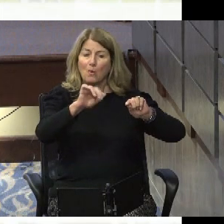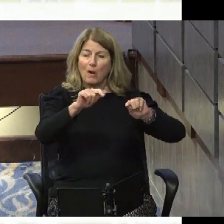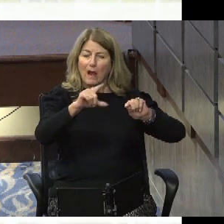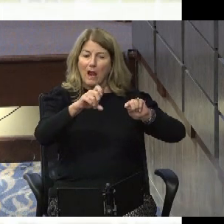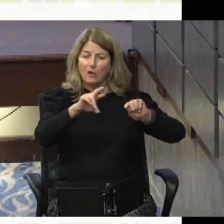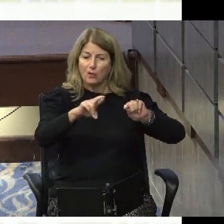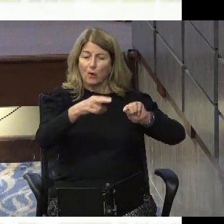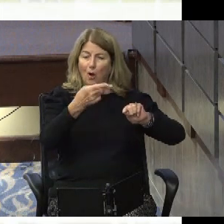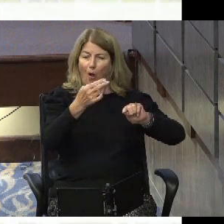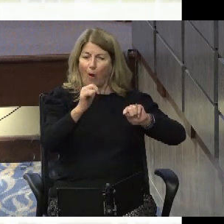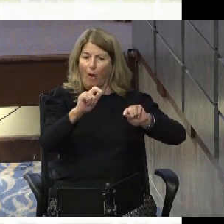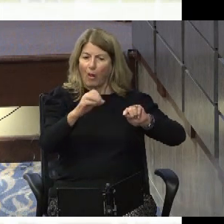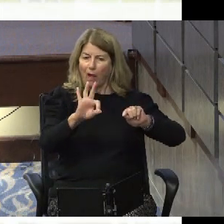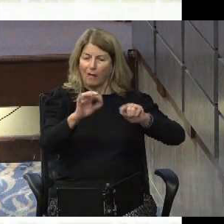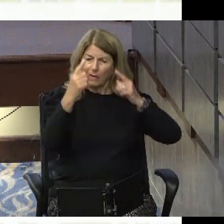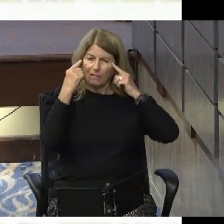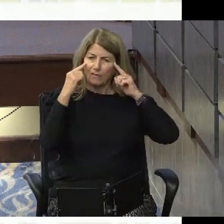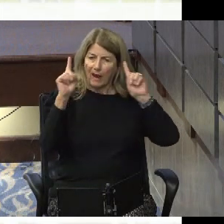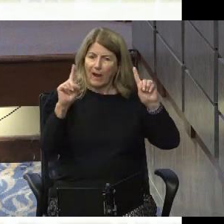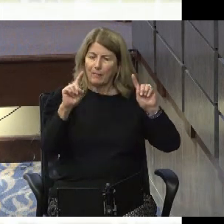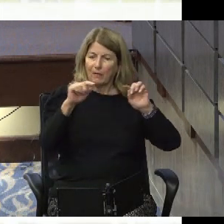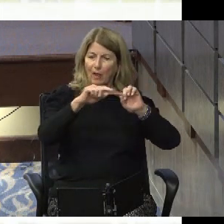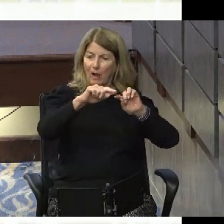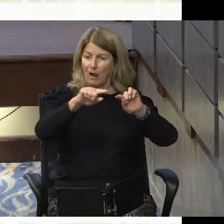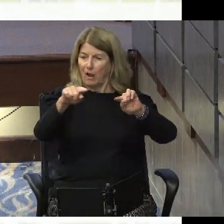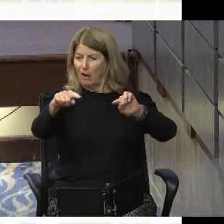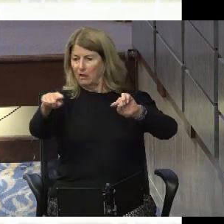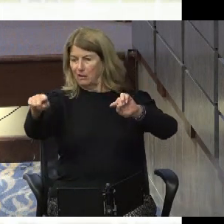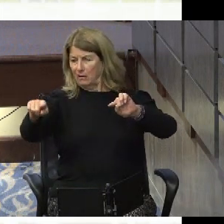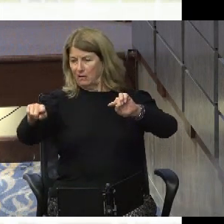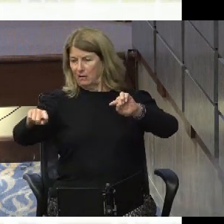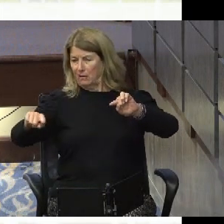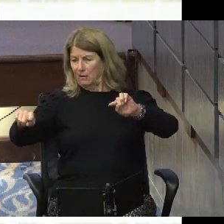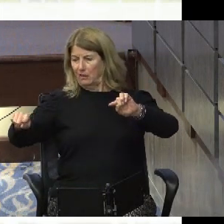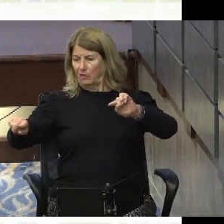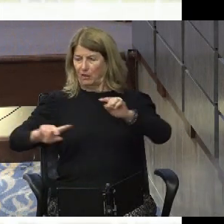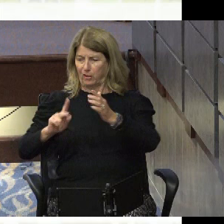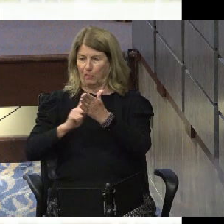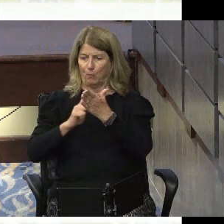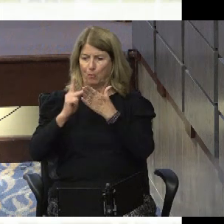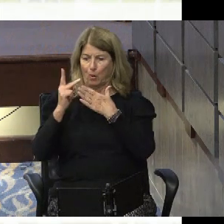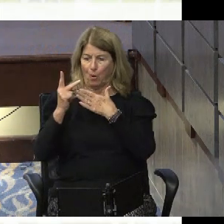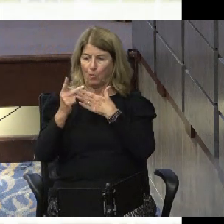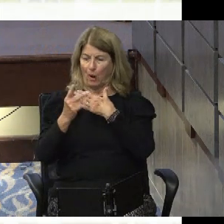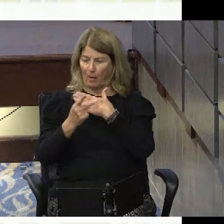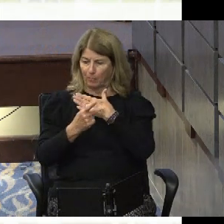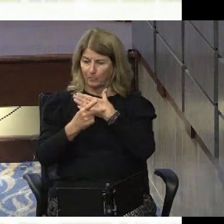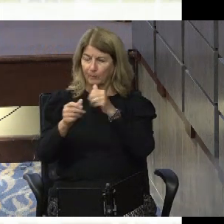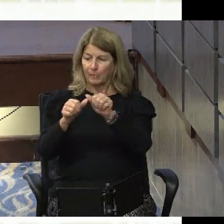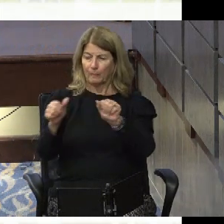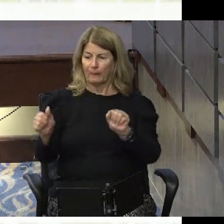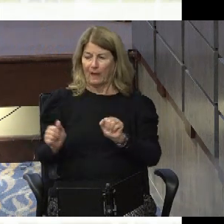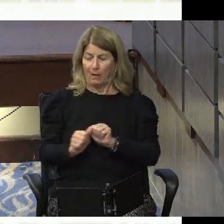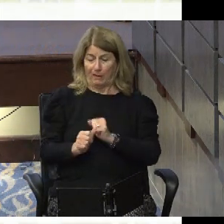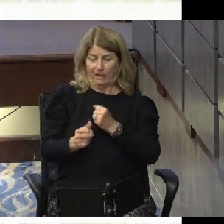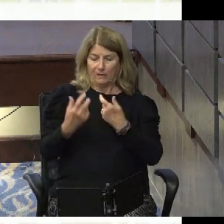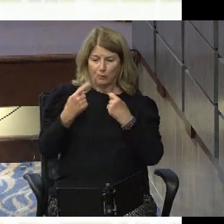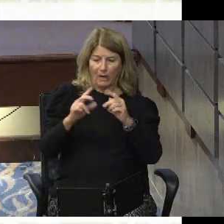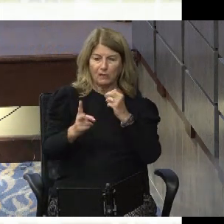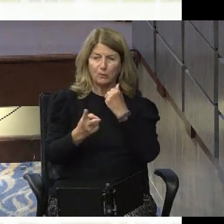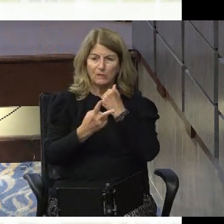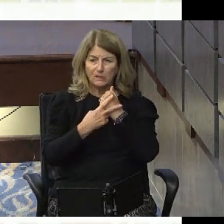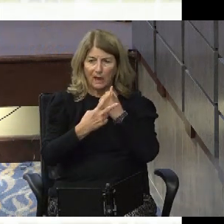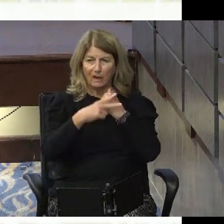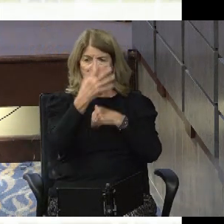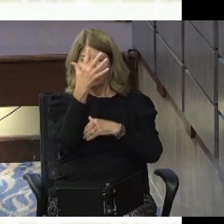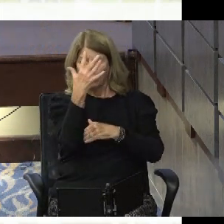around through the future program areas and working to preserve existing trees in that area. You finally come back over near Baylor